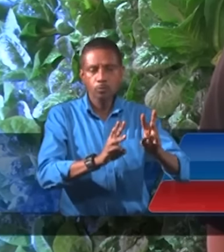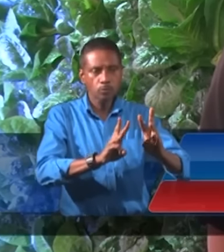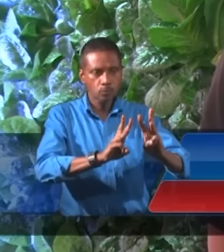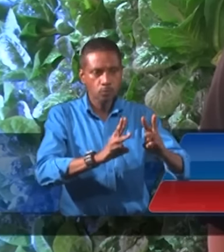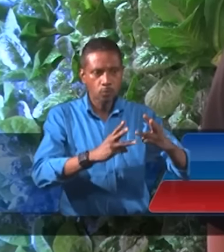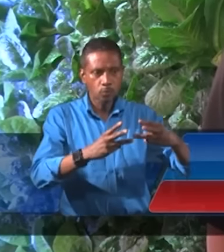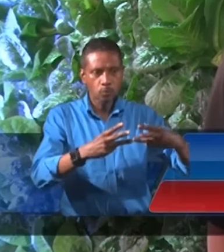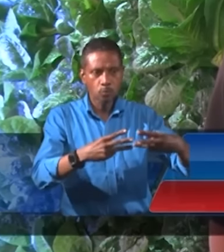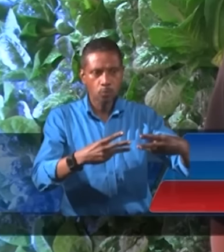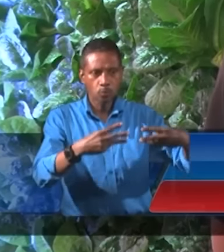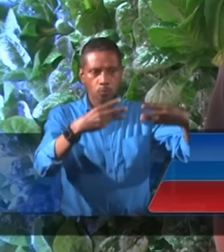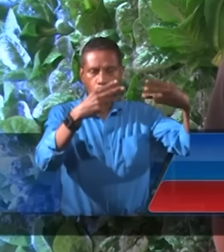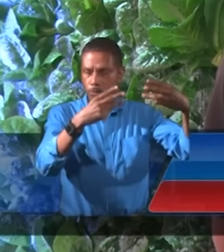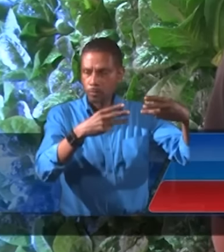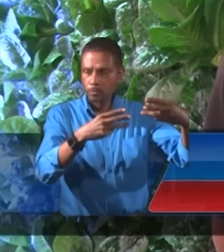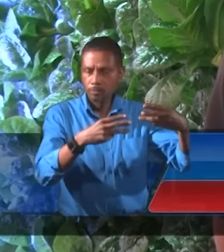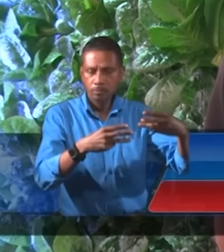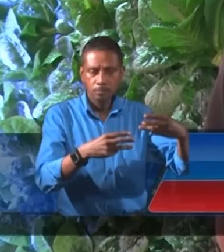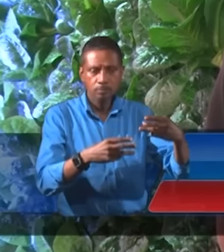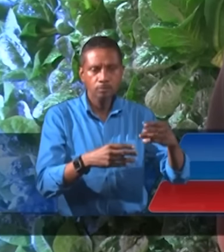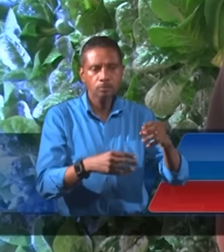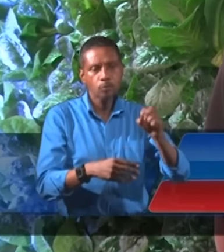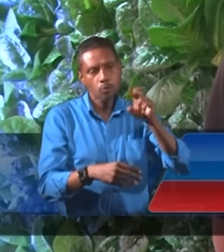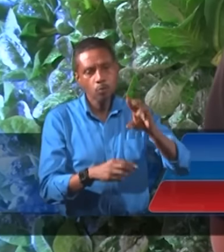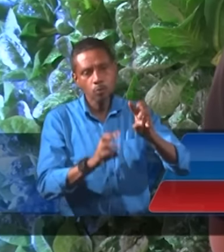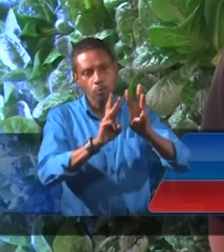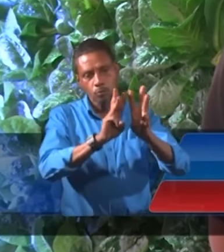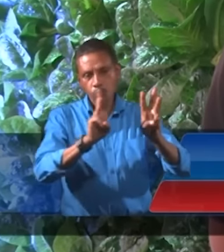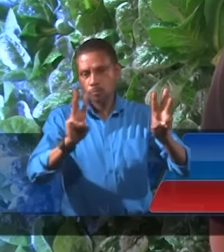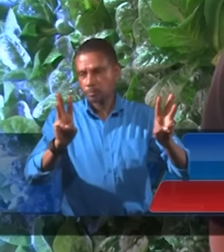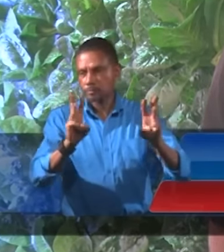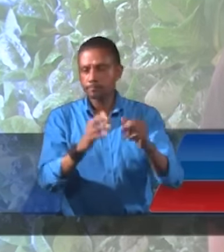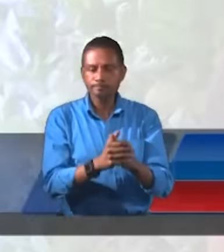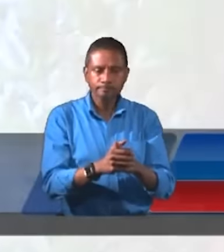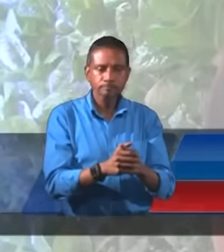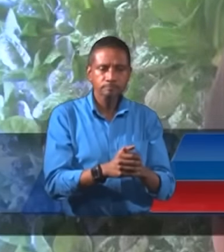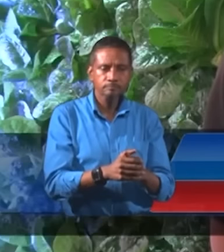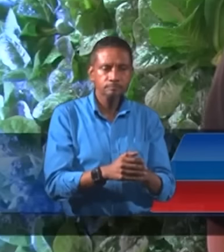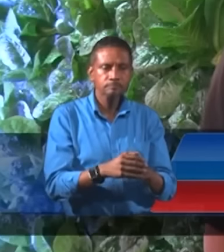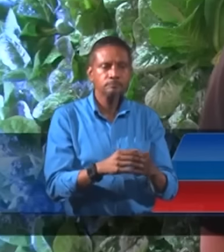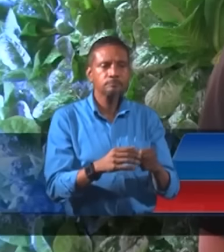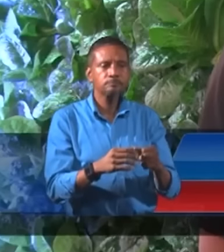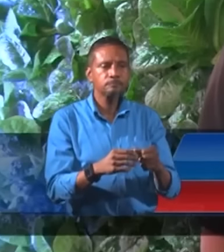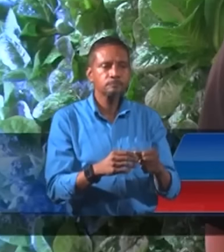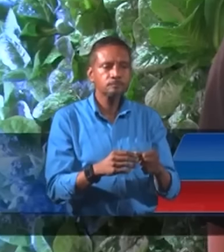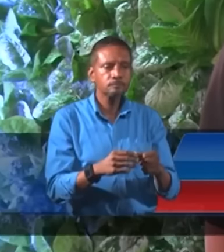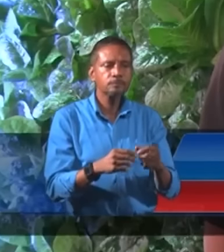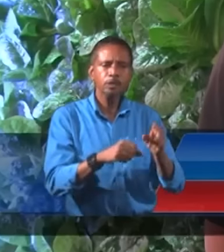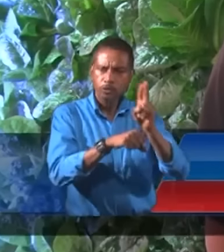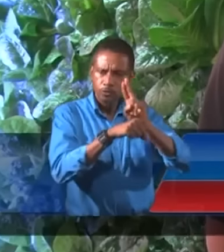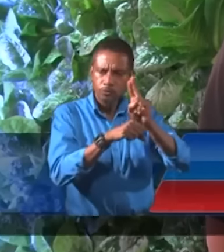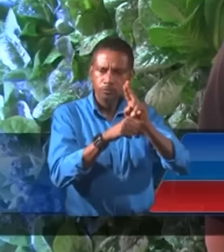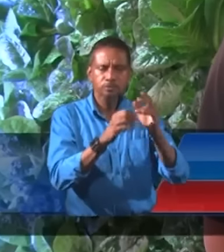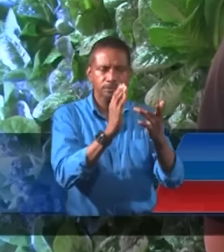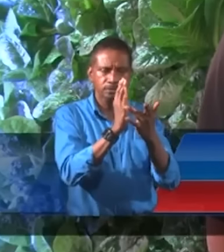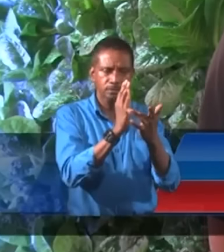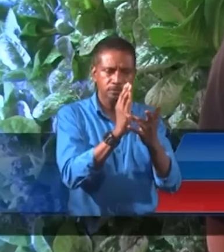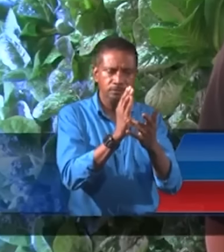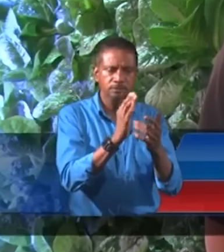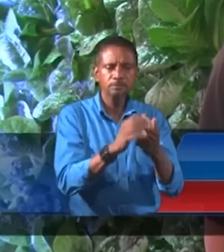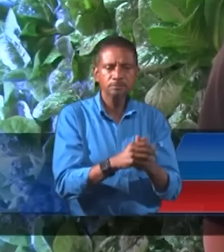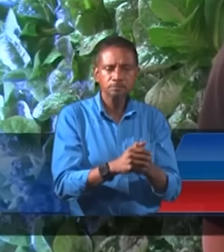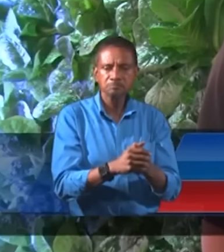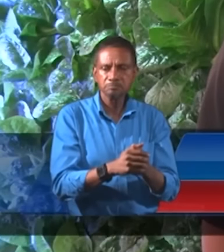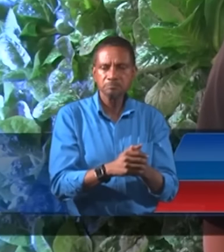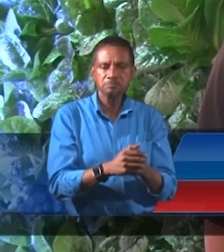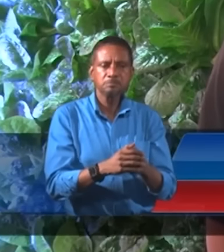horizontally to more or less maximize the space that we can use and the output that we can get. How we use technology within vertical farming can